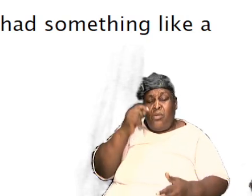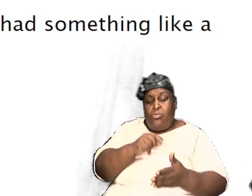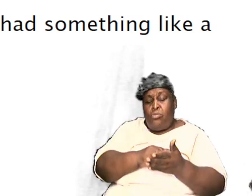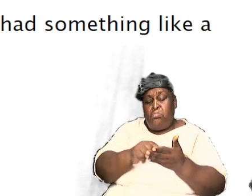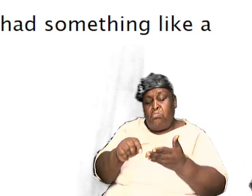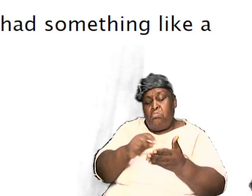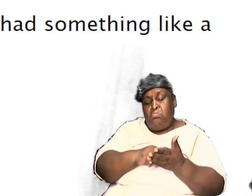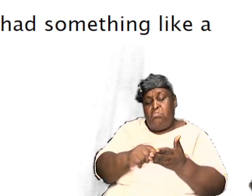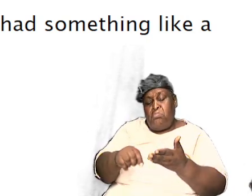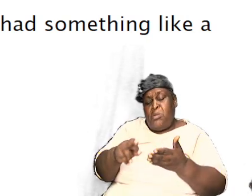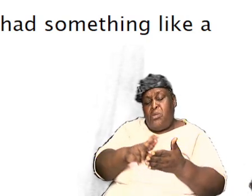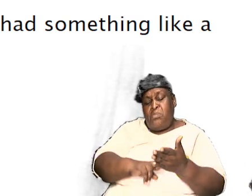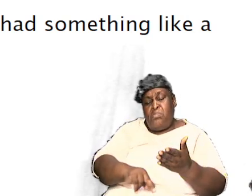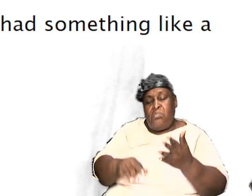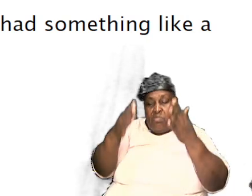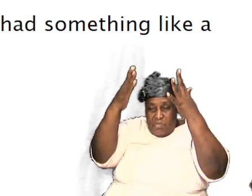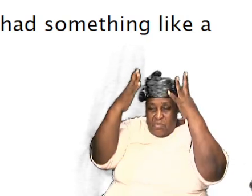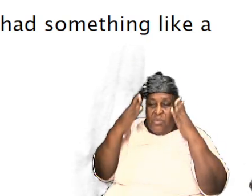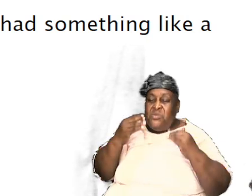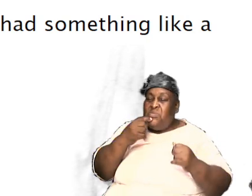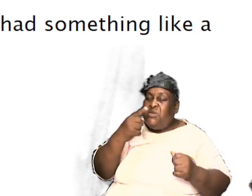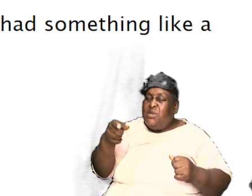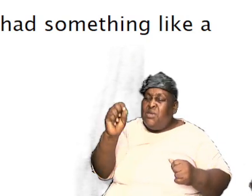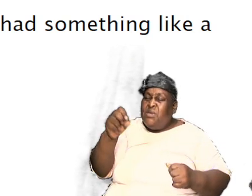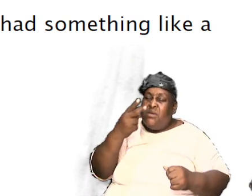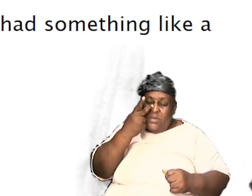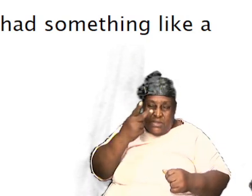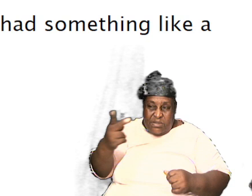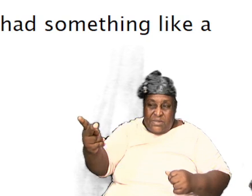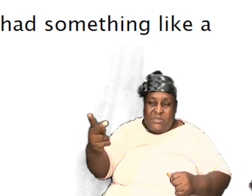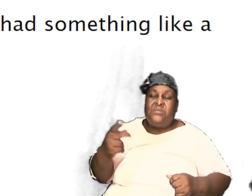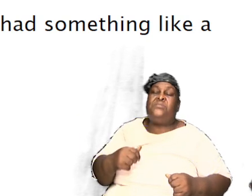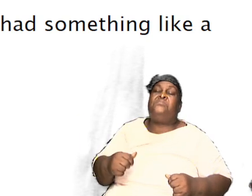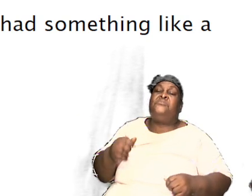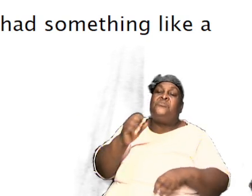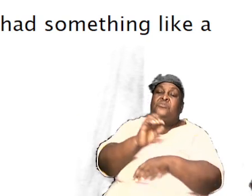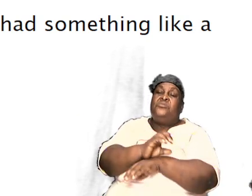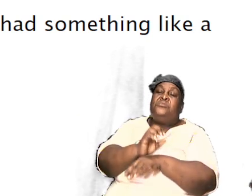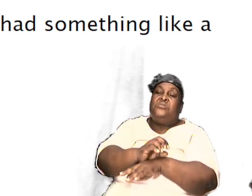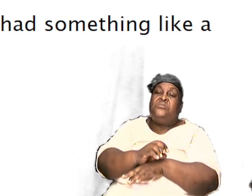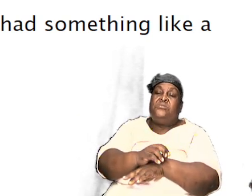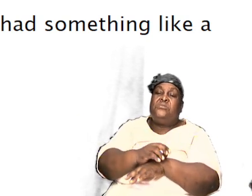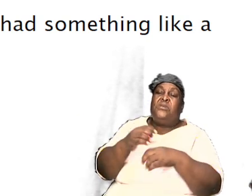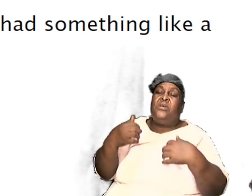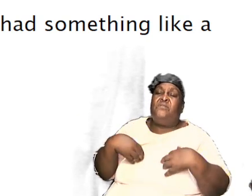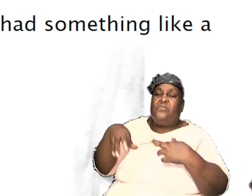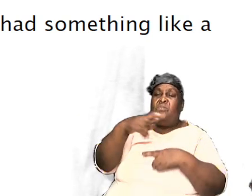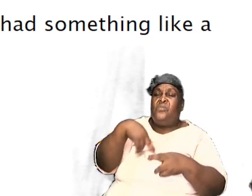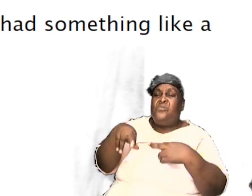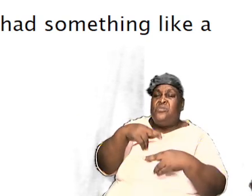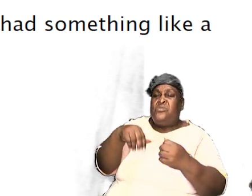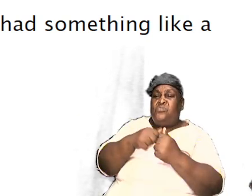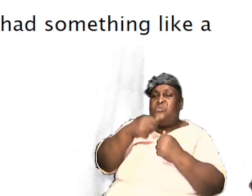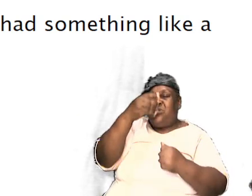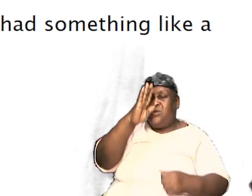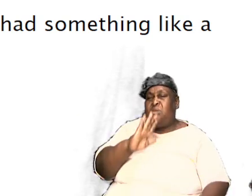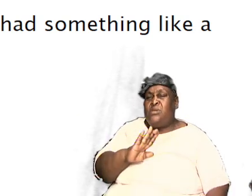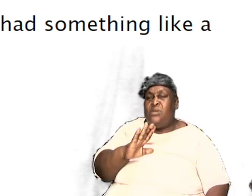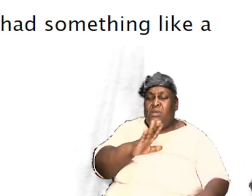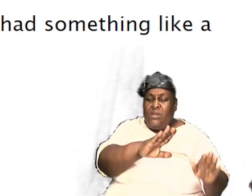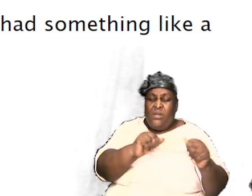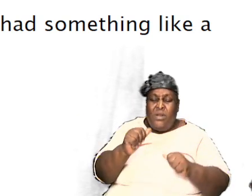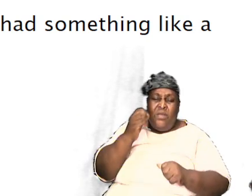can say, yes, I see myself. So, you know, he has a relationship with that. If we leave our homes and come to